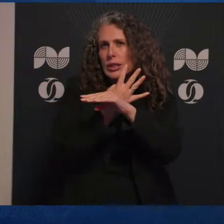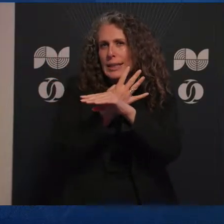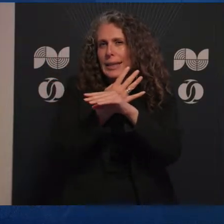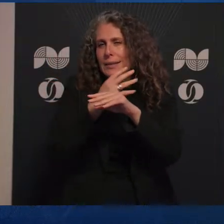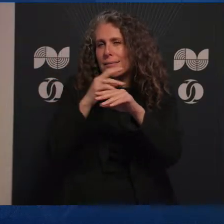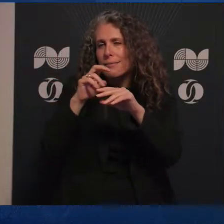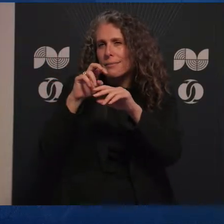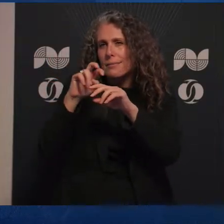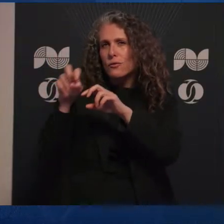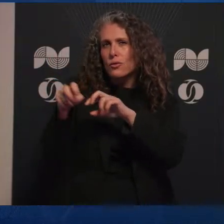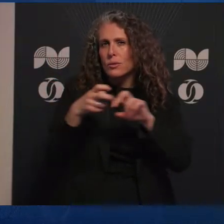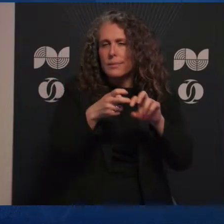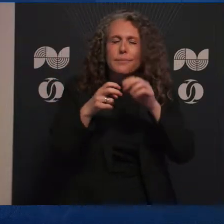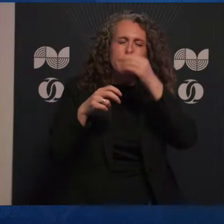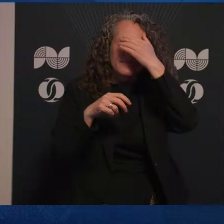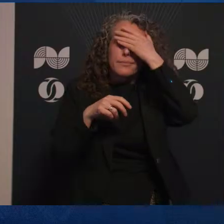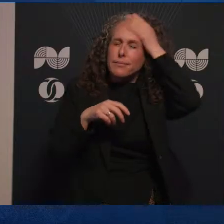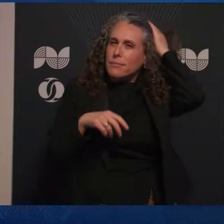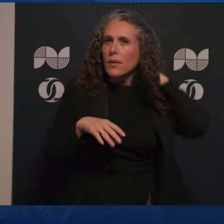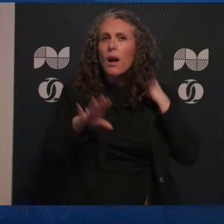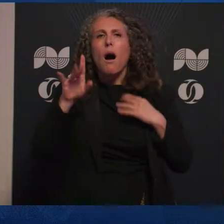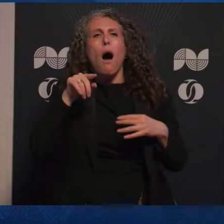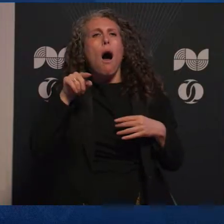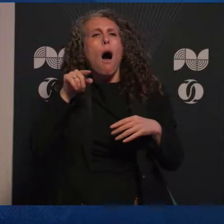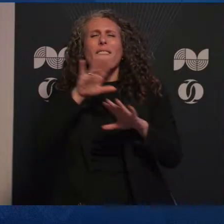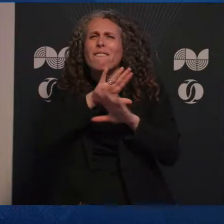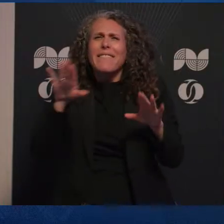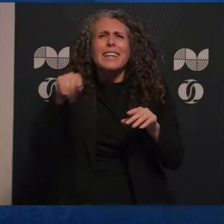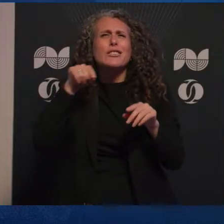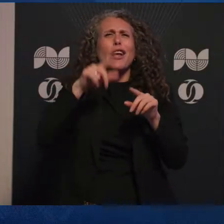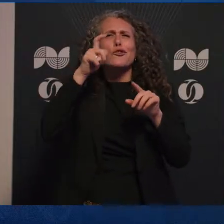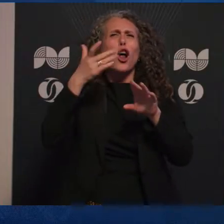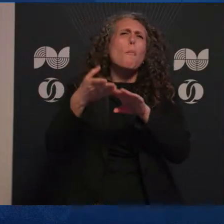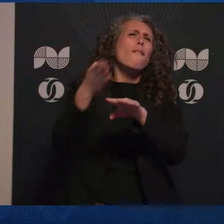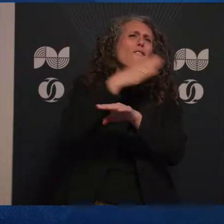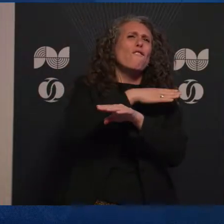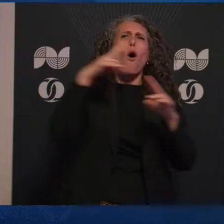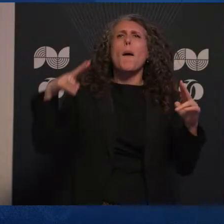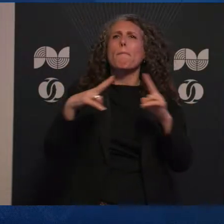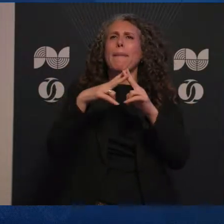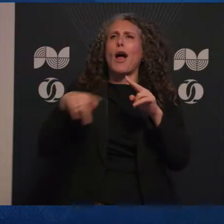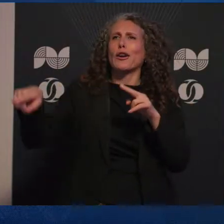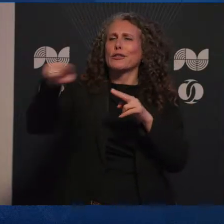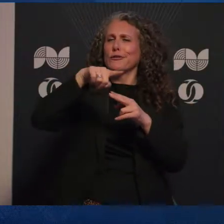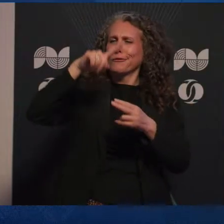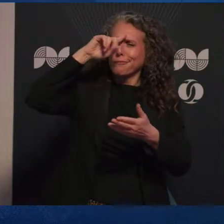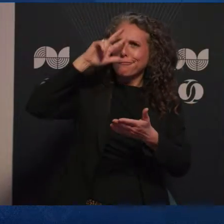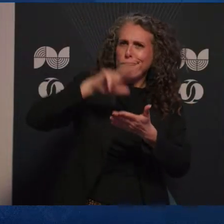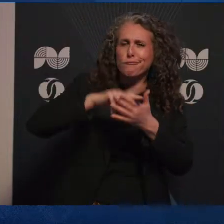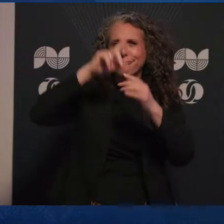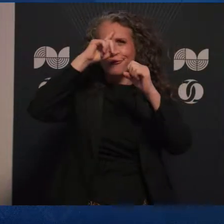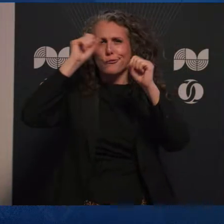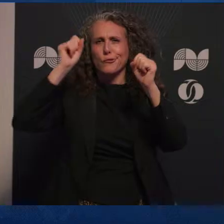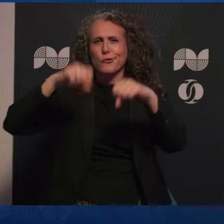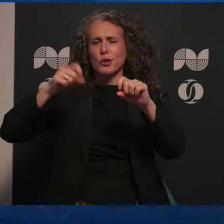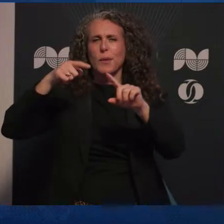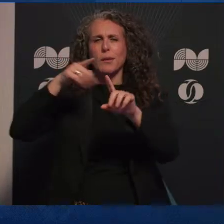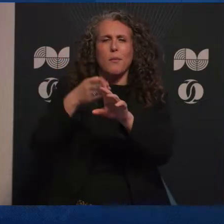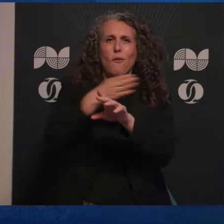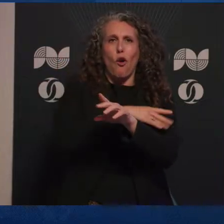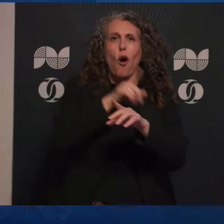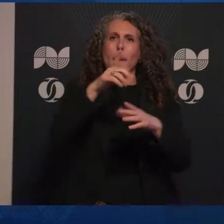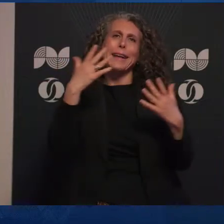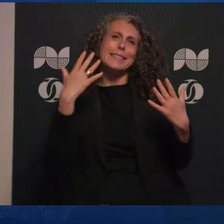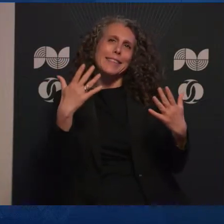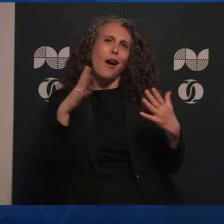of emerged way before the Paris Agreement already, but certainly since Paris Agreement has become much more in vogue. And in